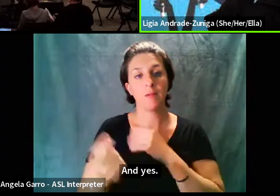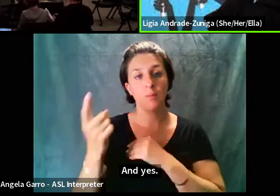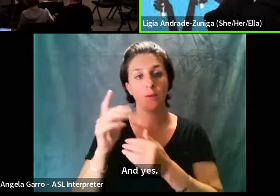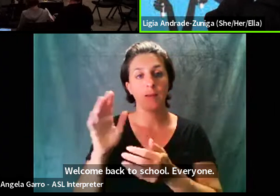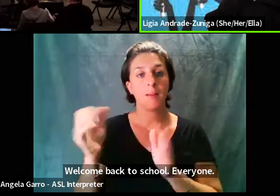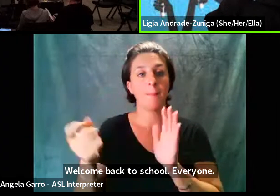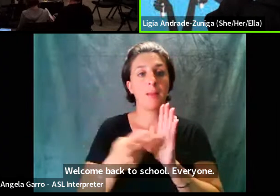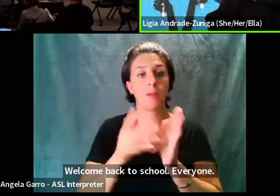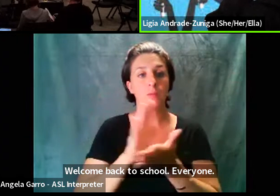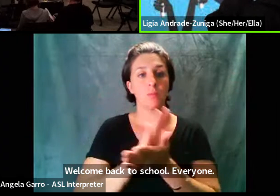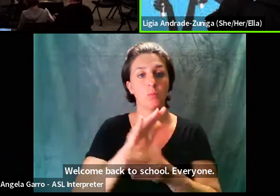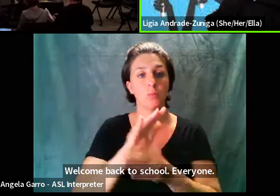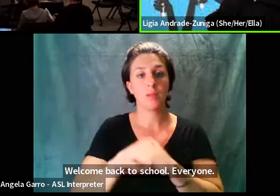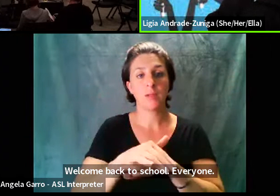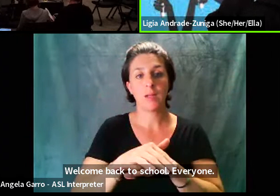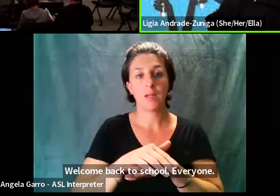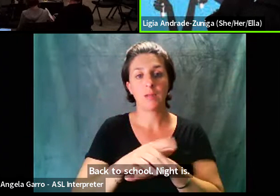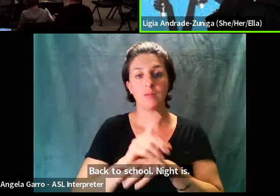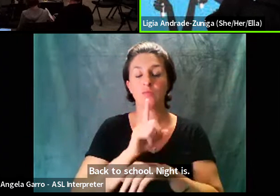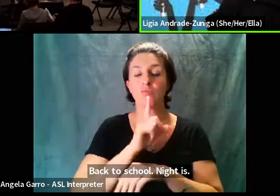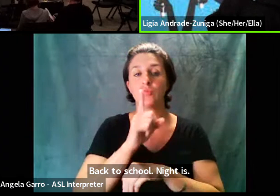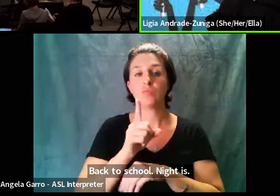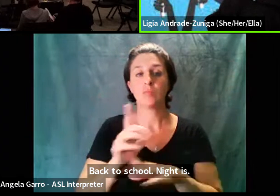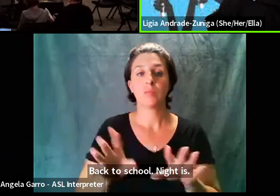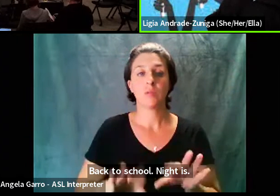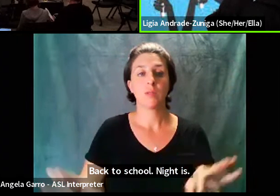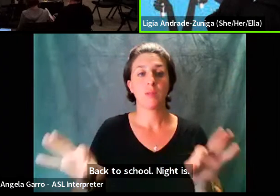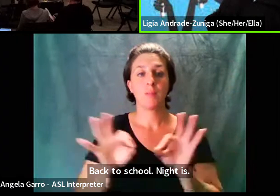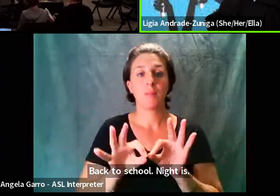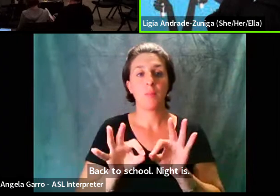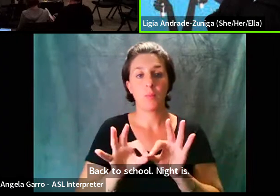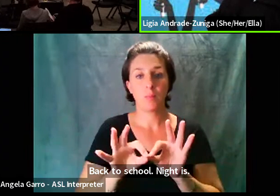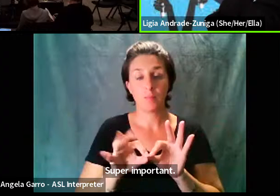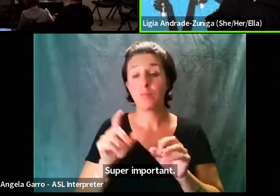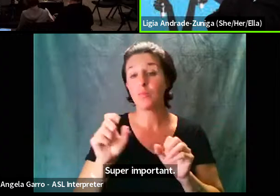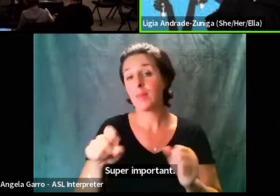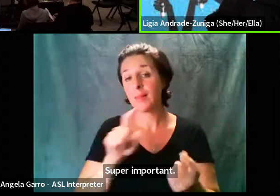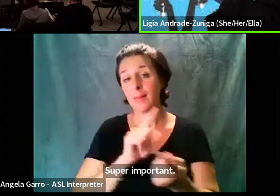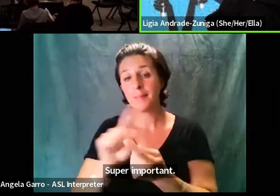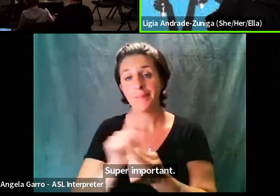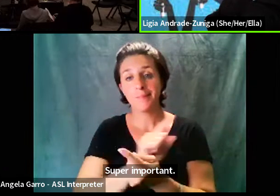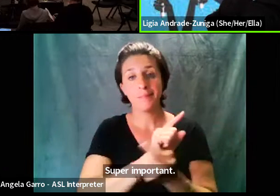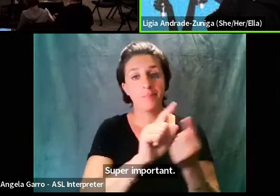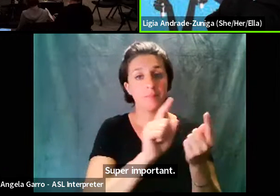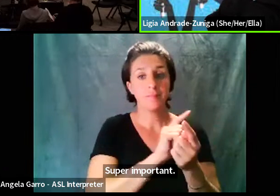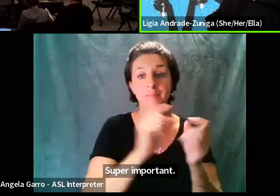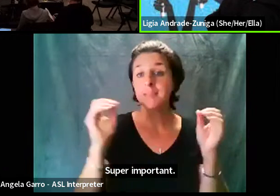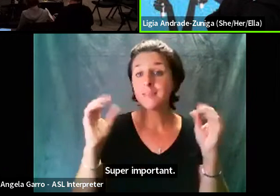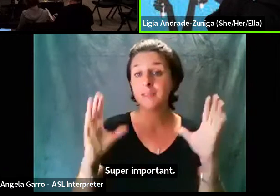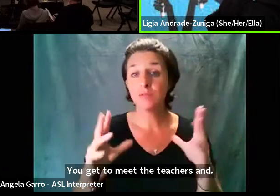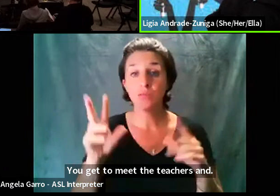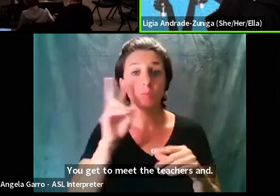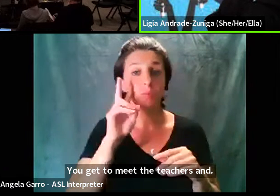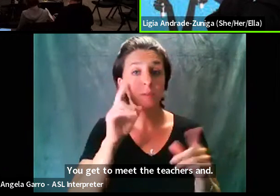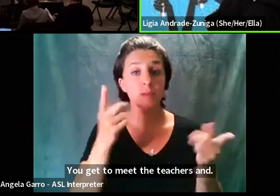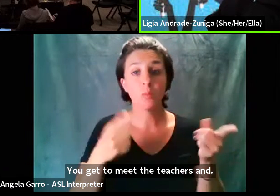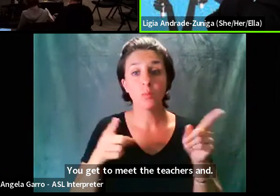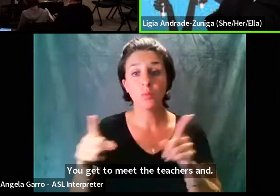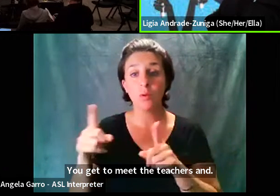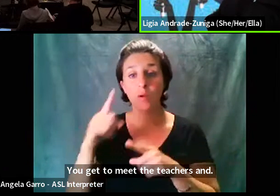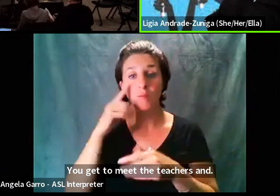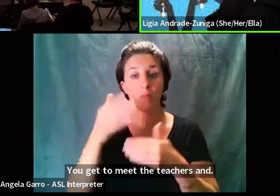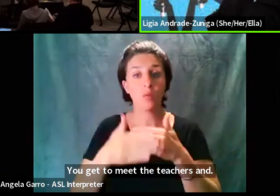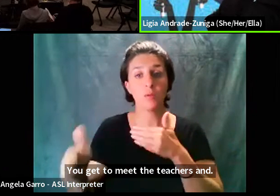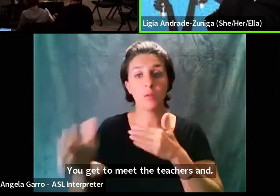is super important. You get to meet the teachers and see what's going on for the rest of the school